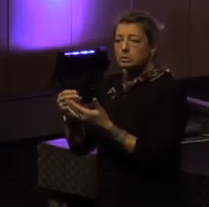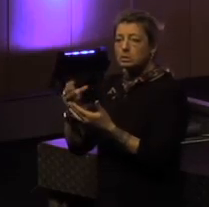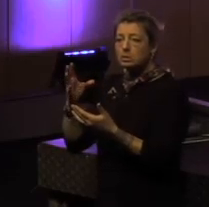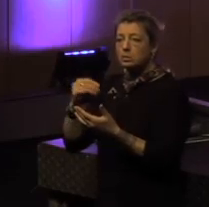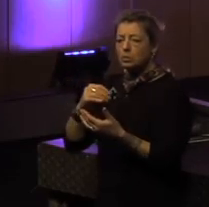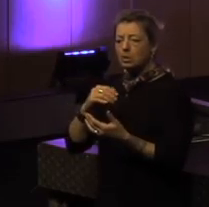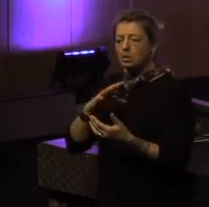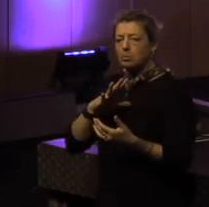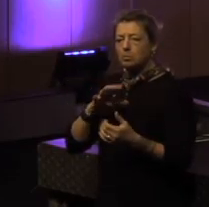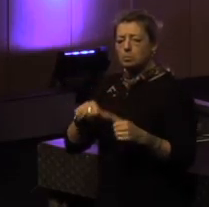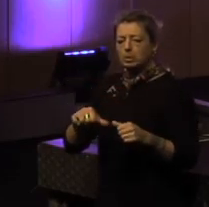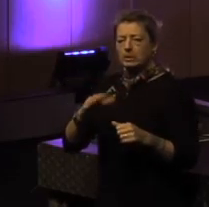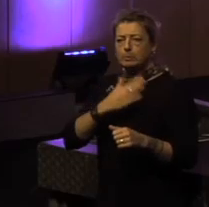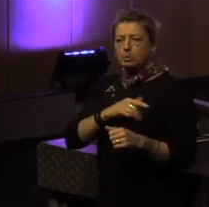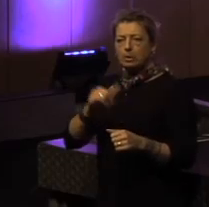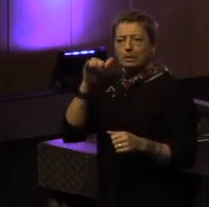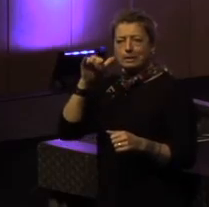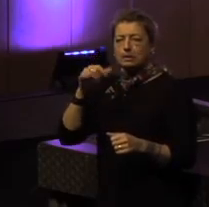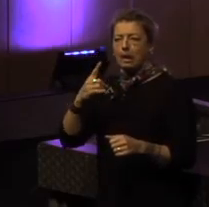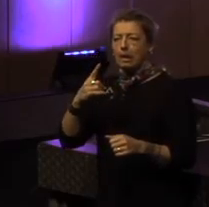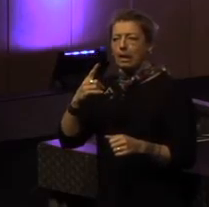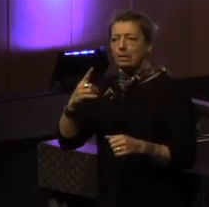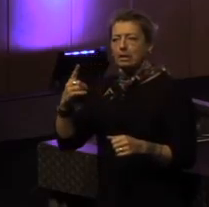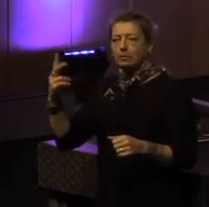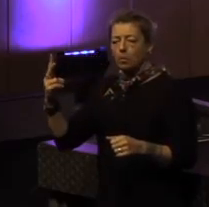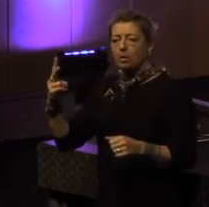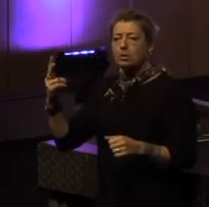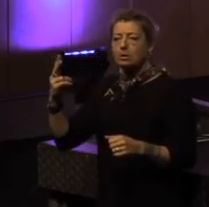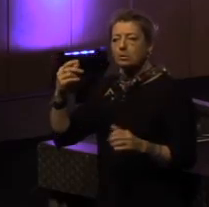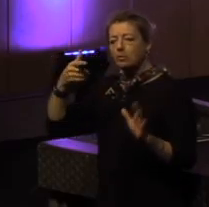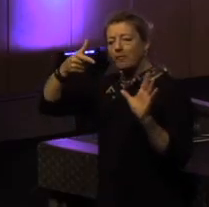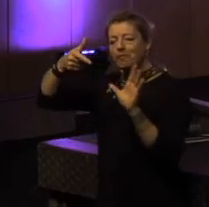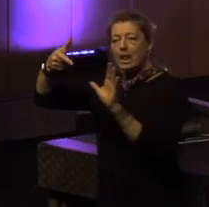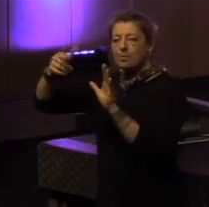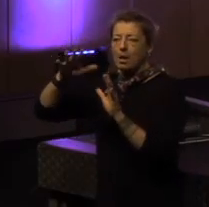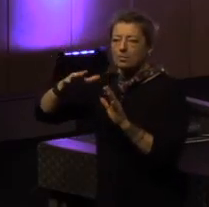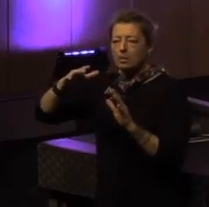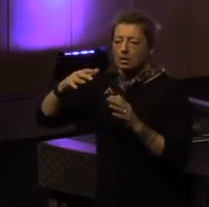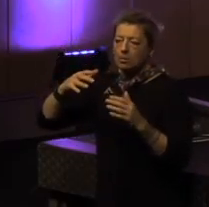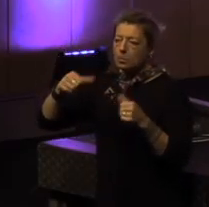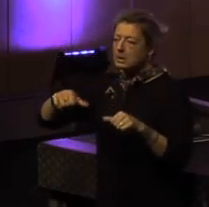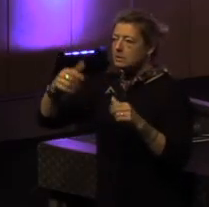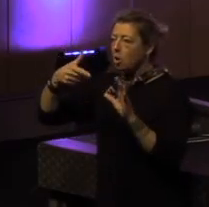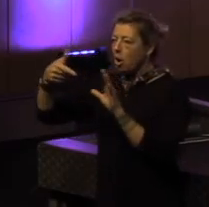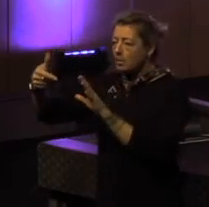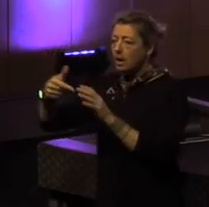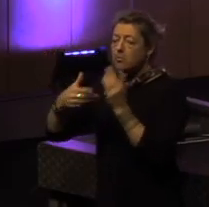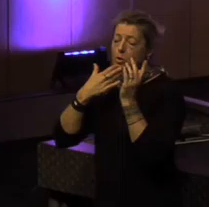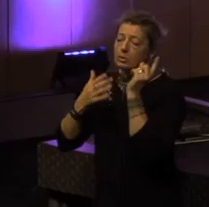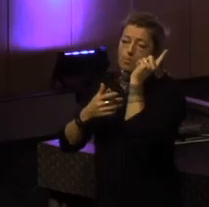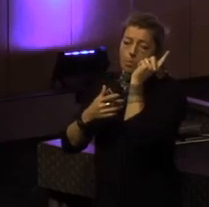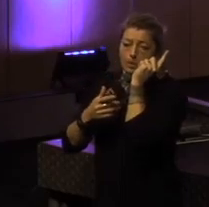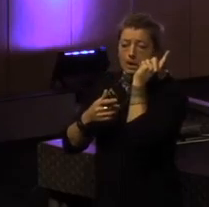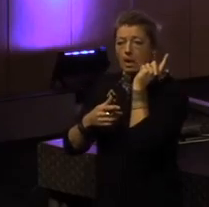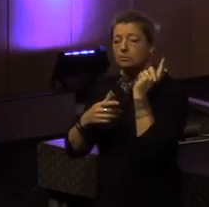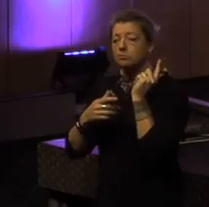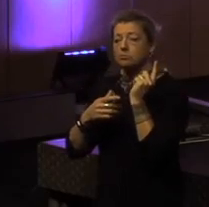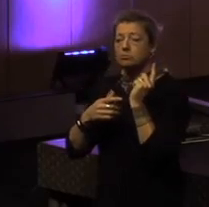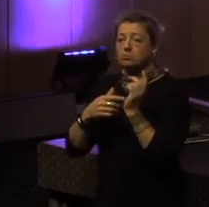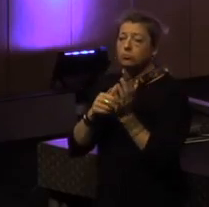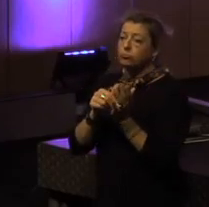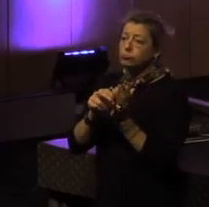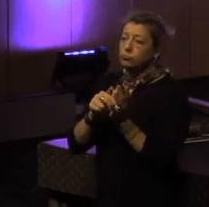by 1033, media representation of Black victims, criminalization of Black youth,